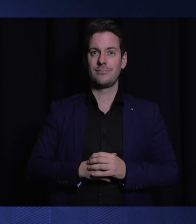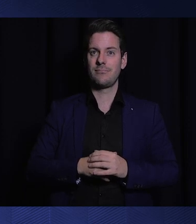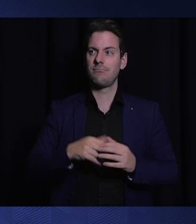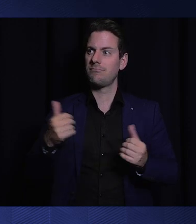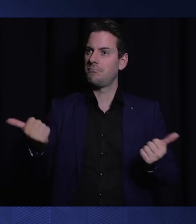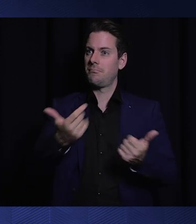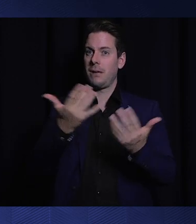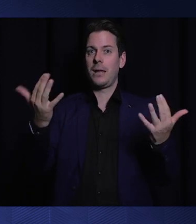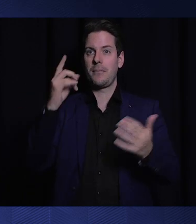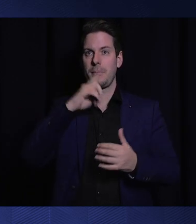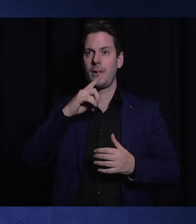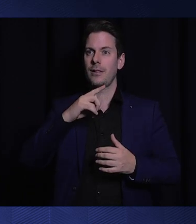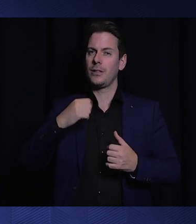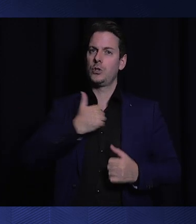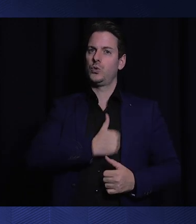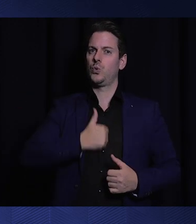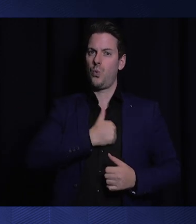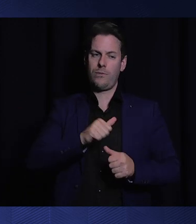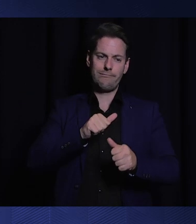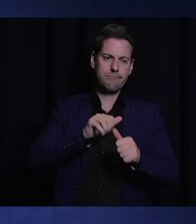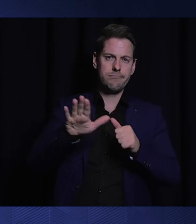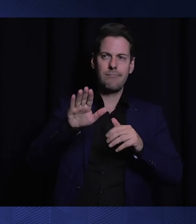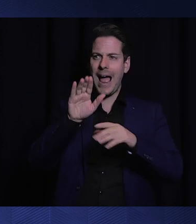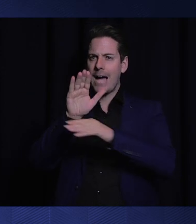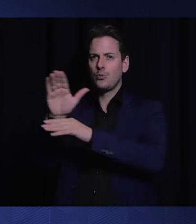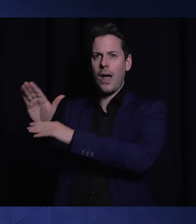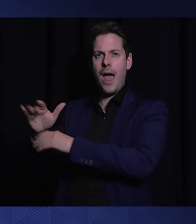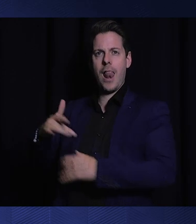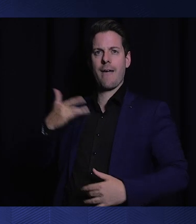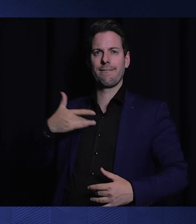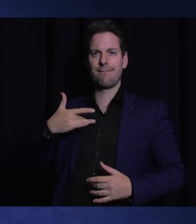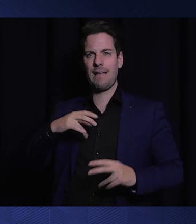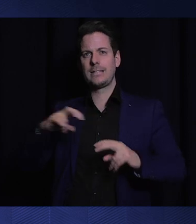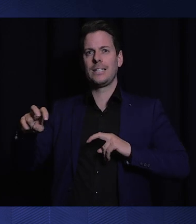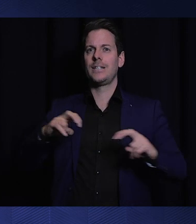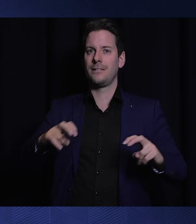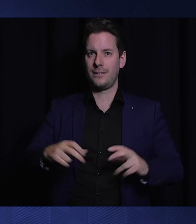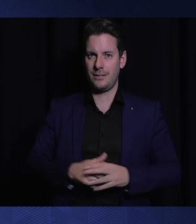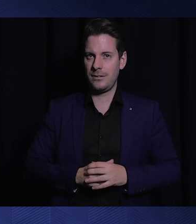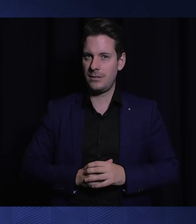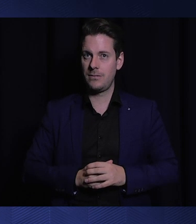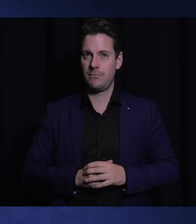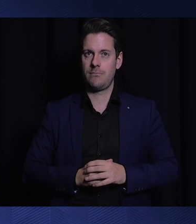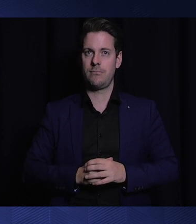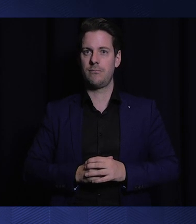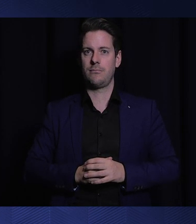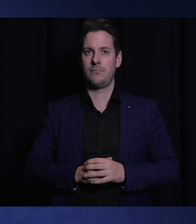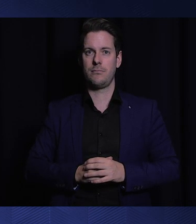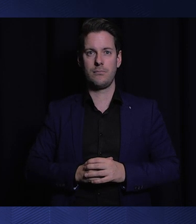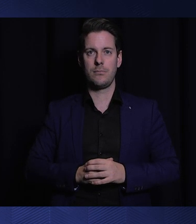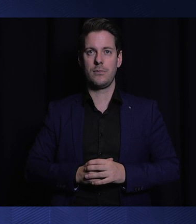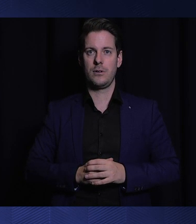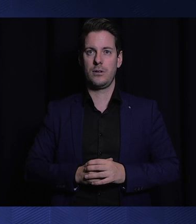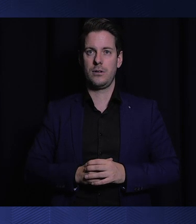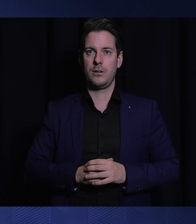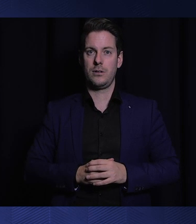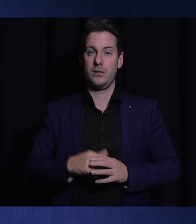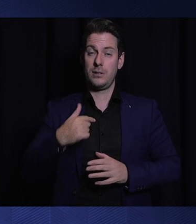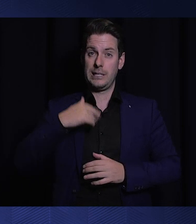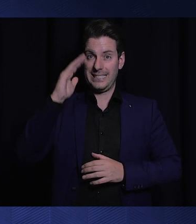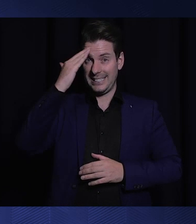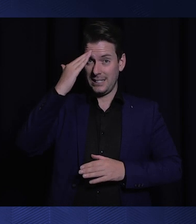better outdoor life. We did a lot to efforts to make more people